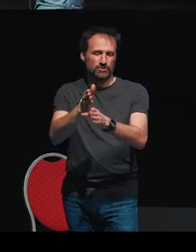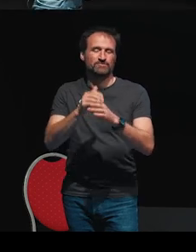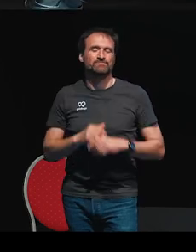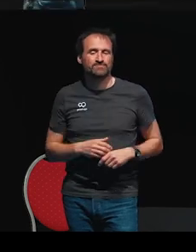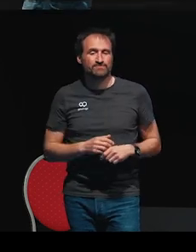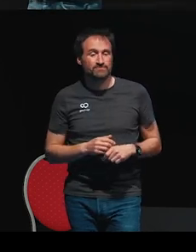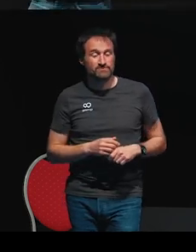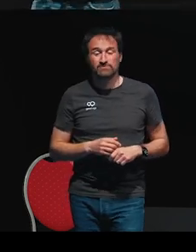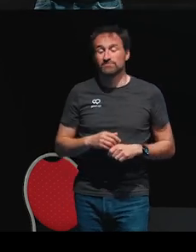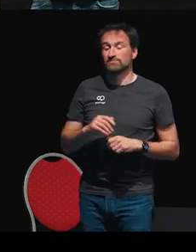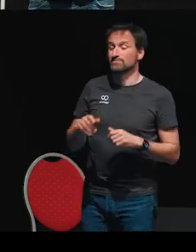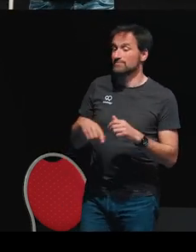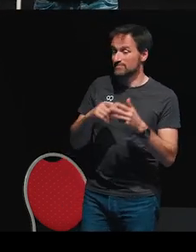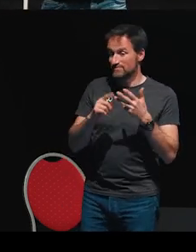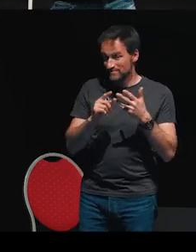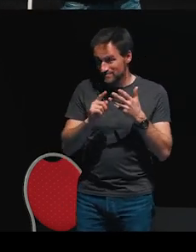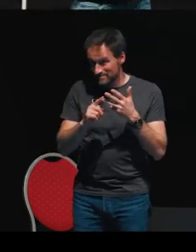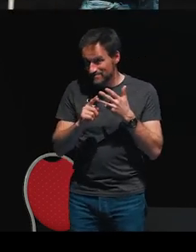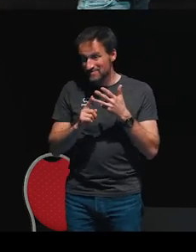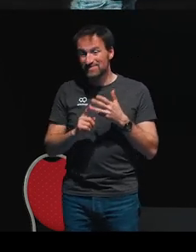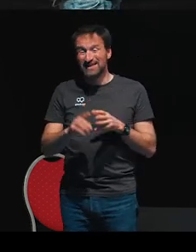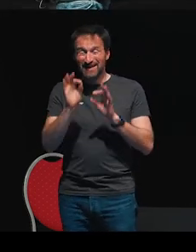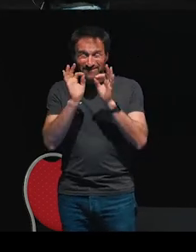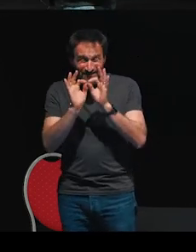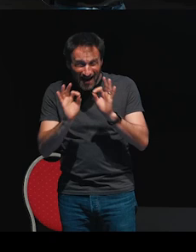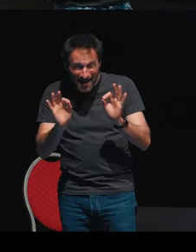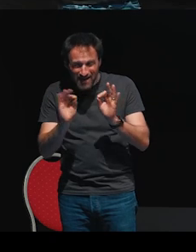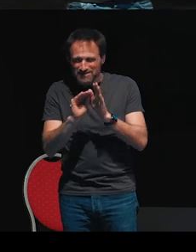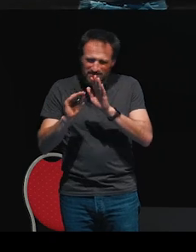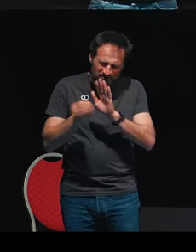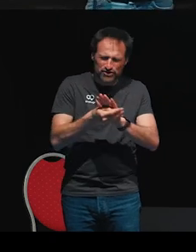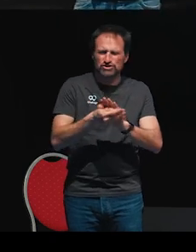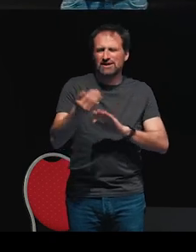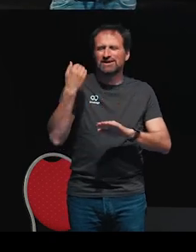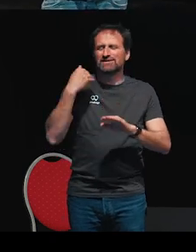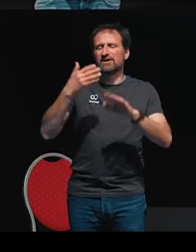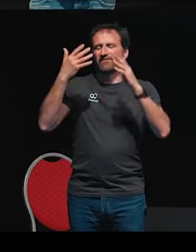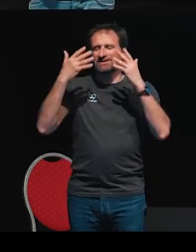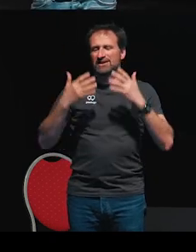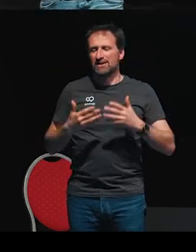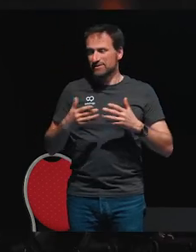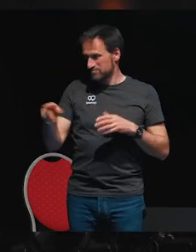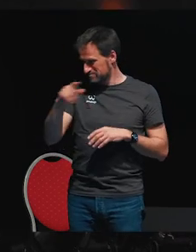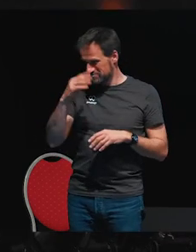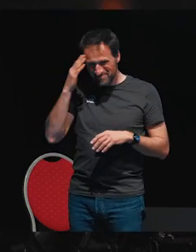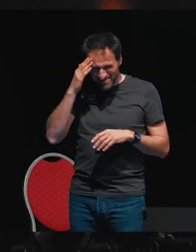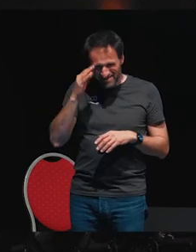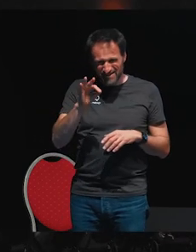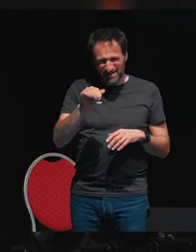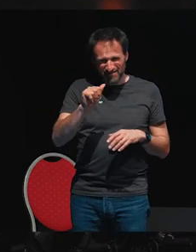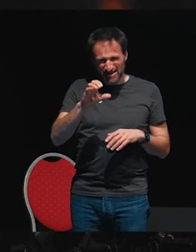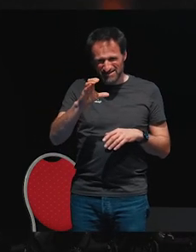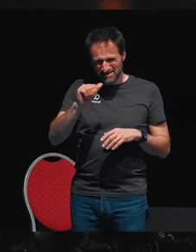Next one is hide details behind a facet. I'm not sure how many of you ever heard the word facet. Could I get a quick hands